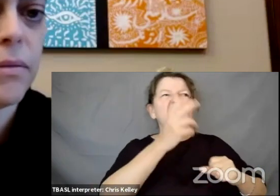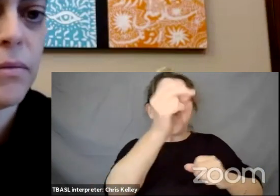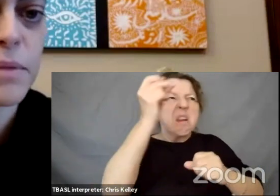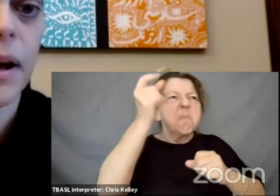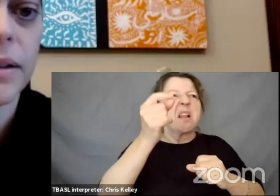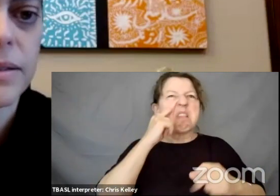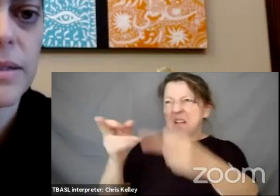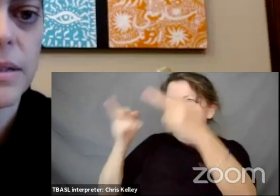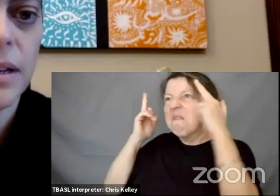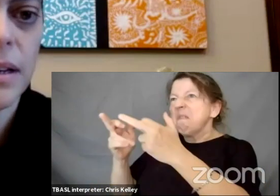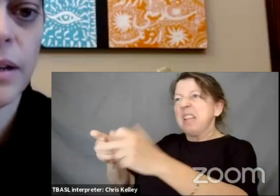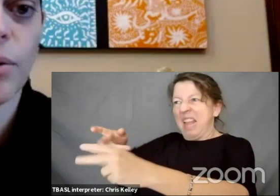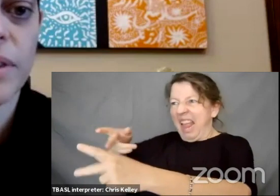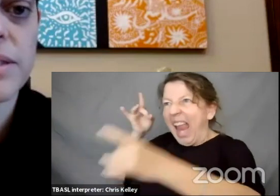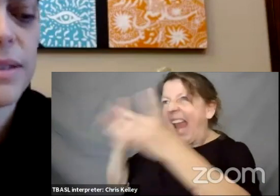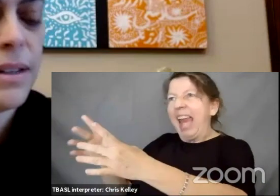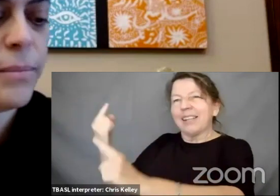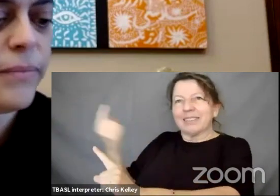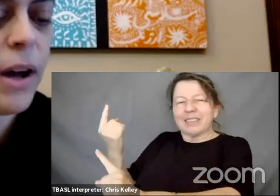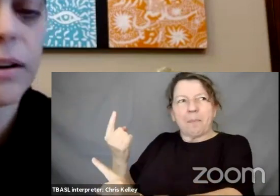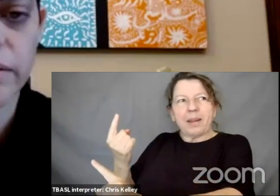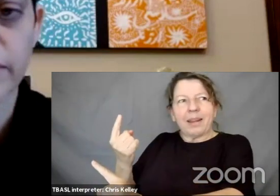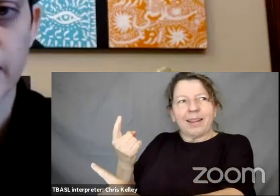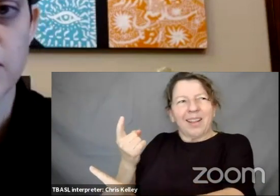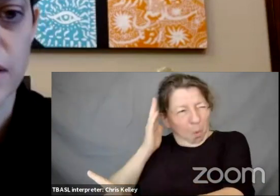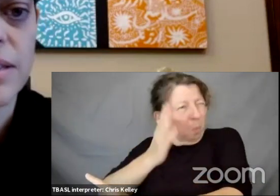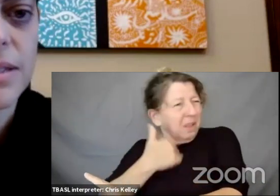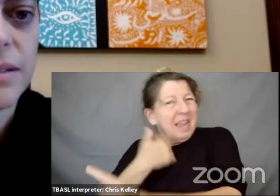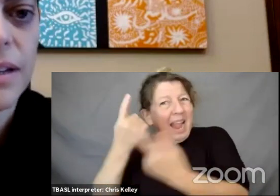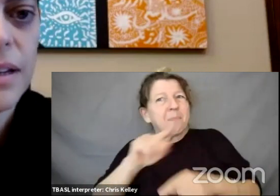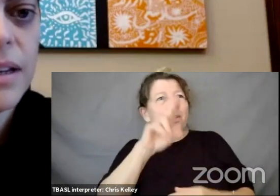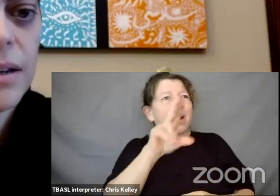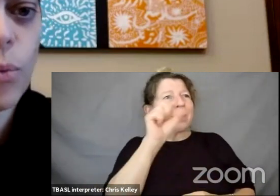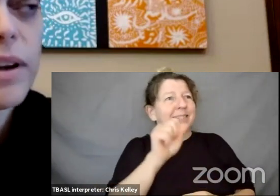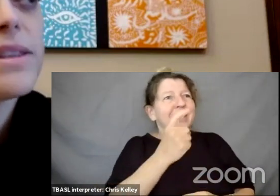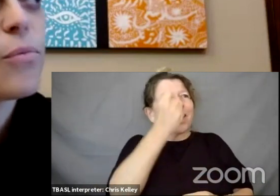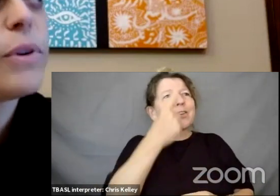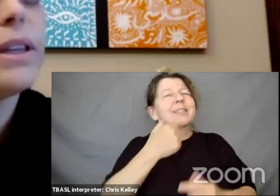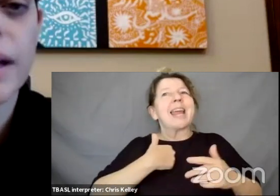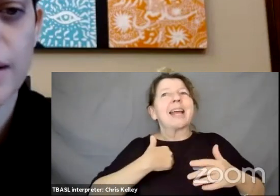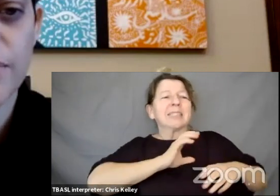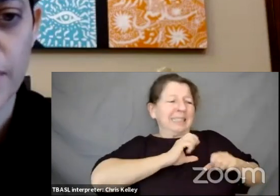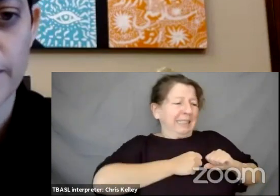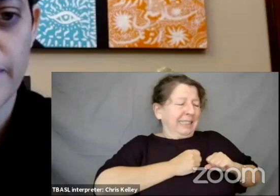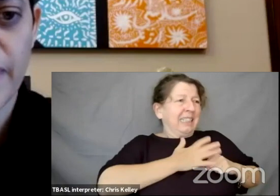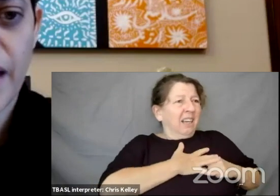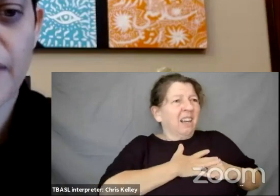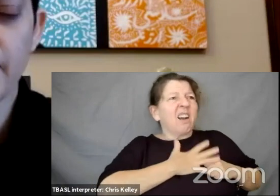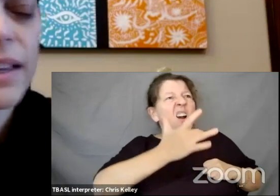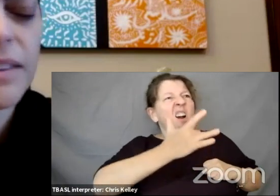immediate response? You know, this hunger for vengeance. Where does that really come